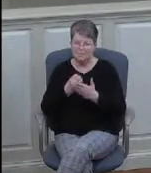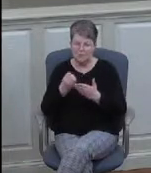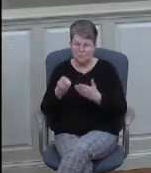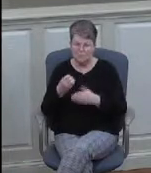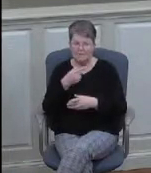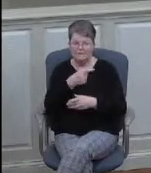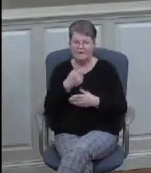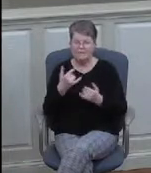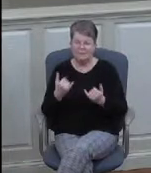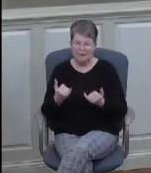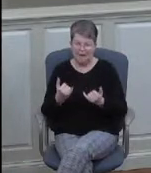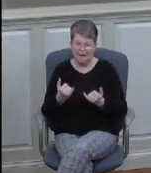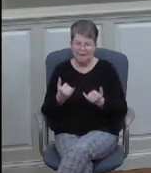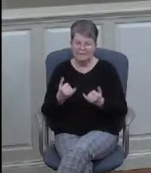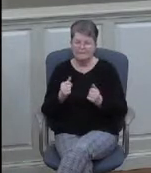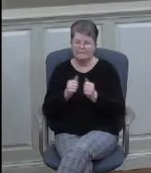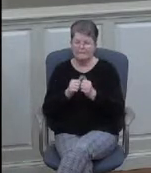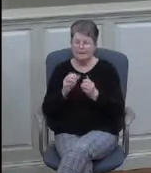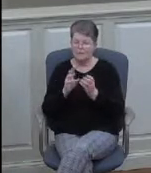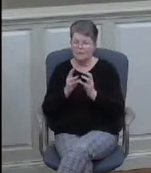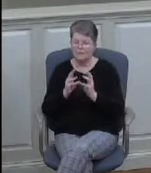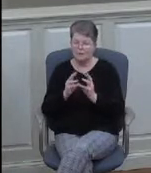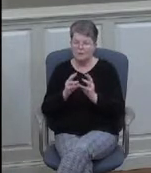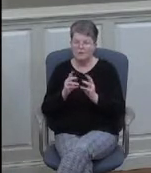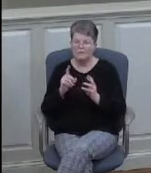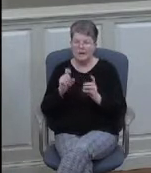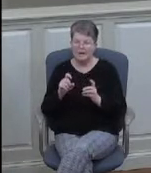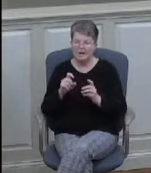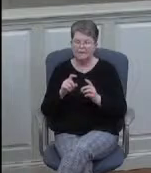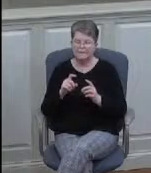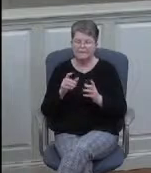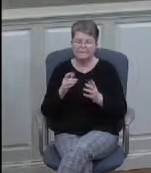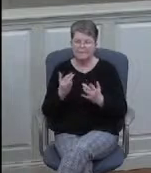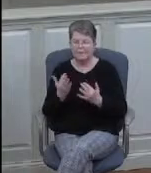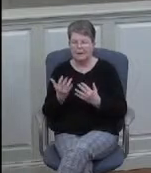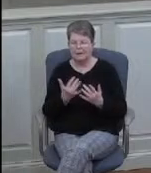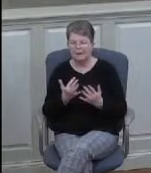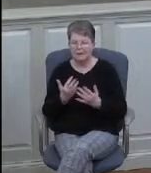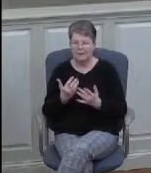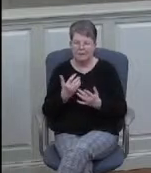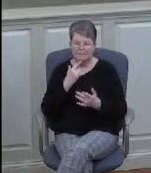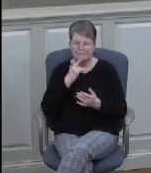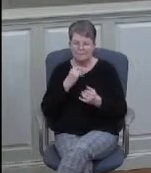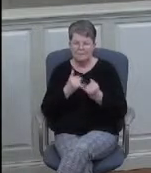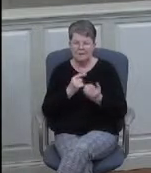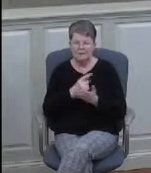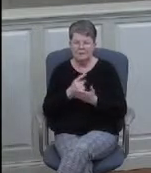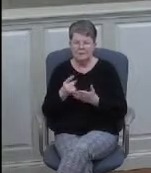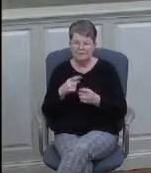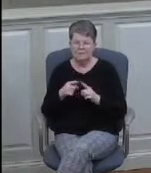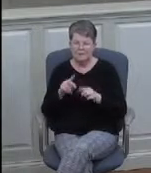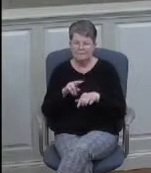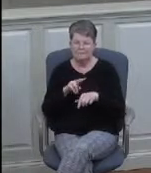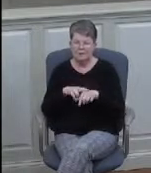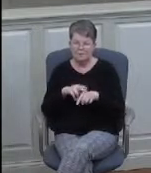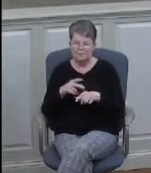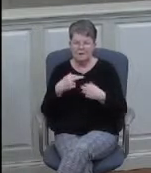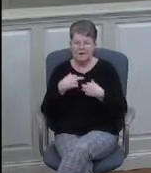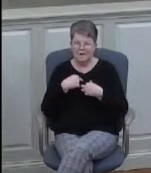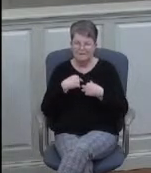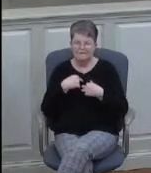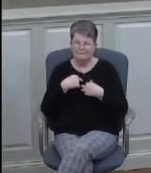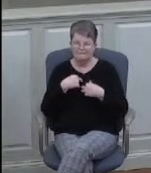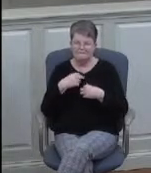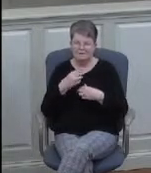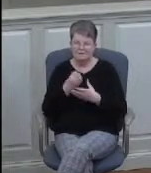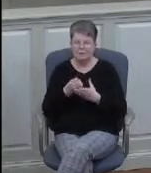Yep. Okay. So with the weather, they've kind of had a stall over the past week, of course. But there is construction equipment out